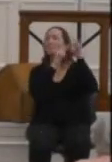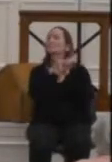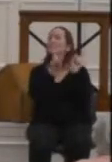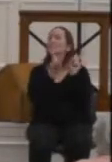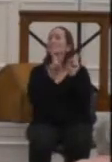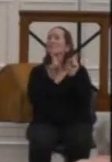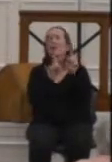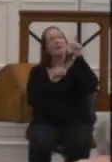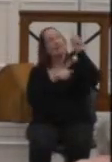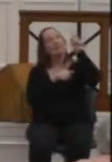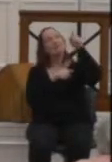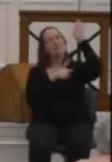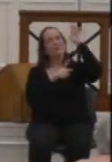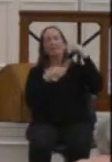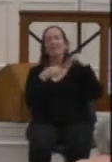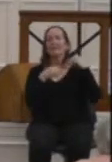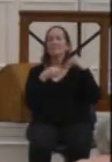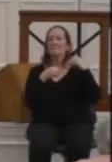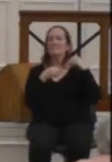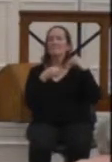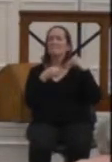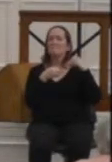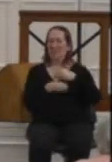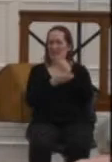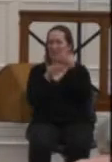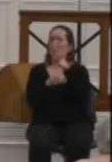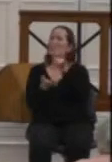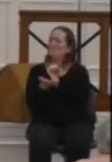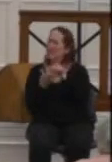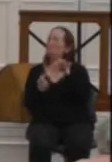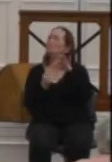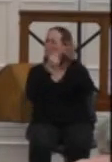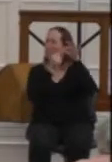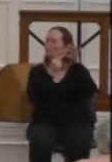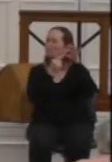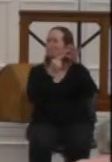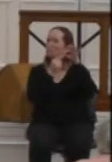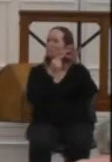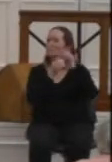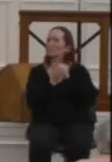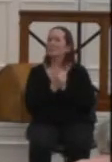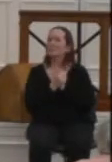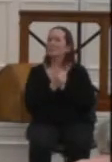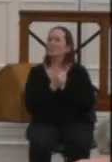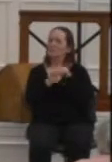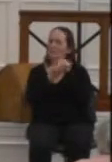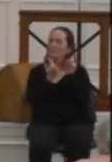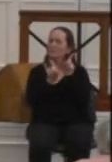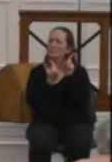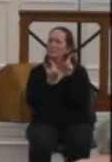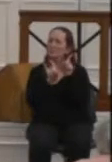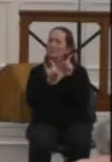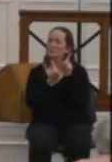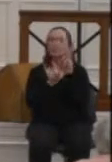that uniqueness. There is no one in the world just like